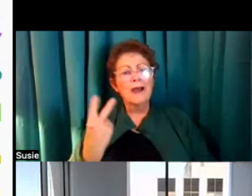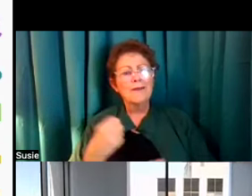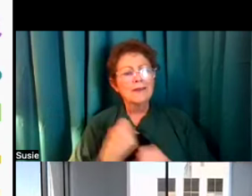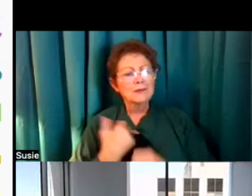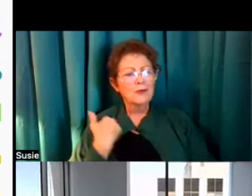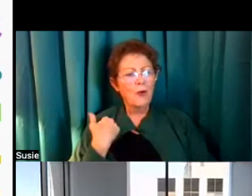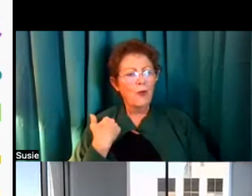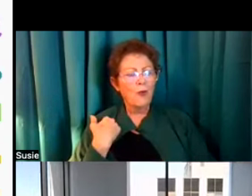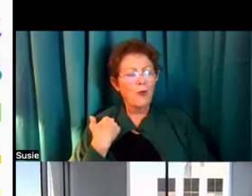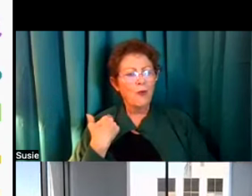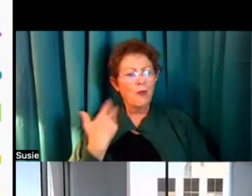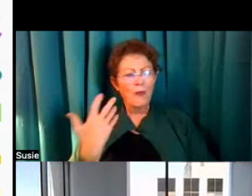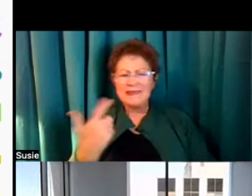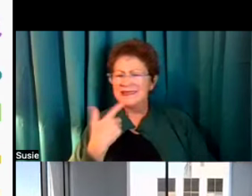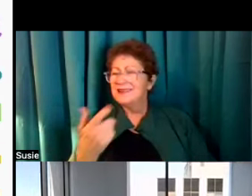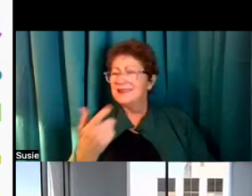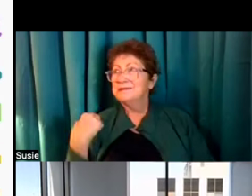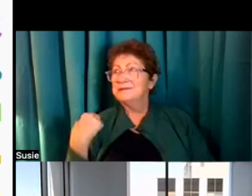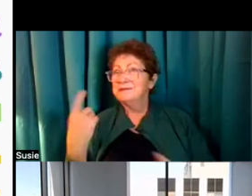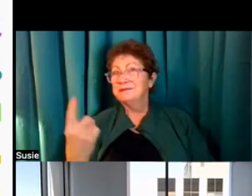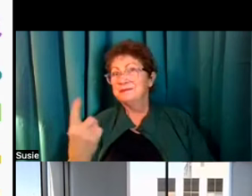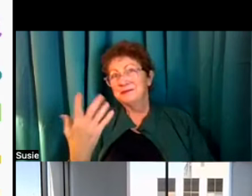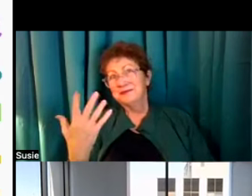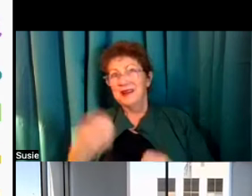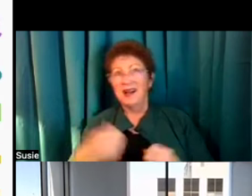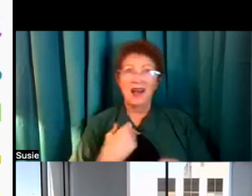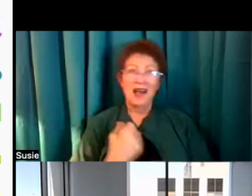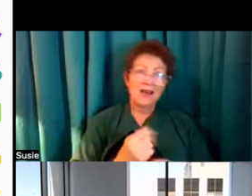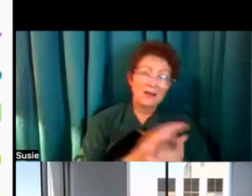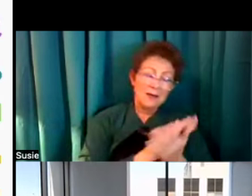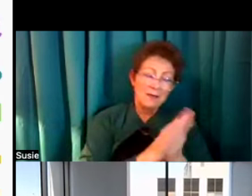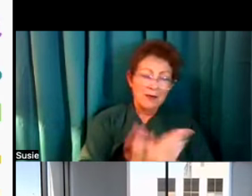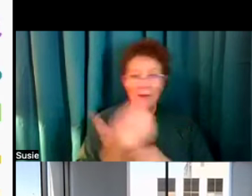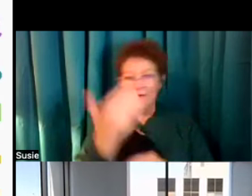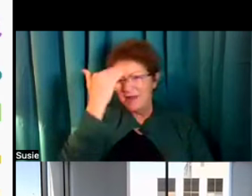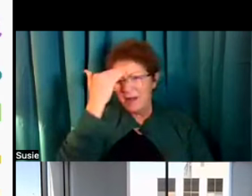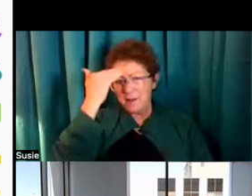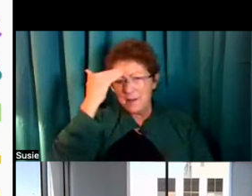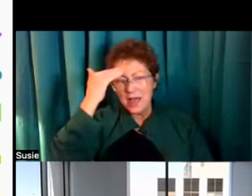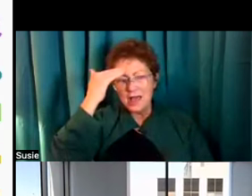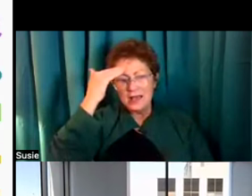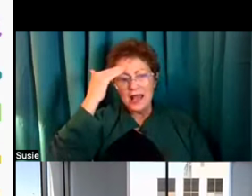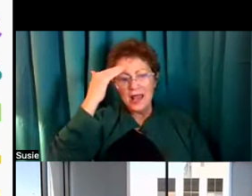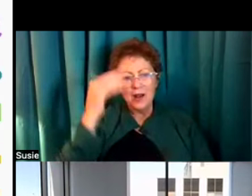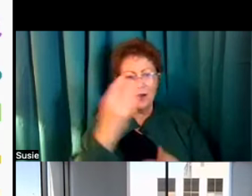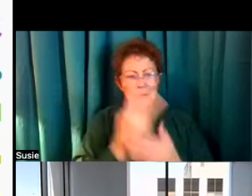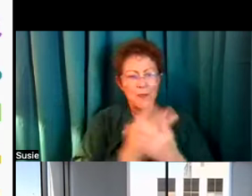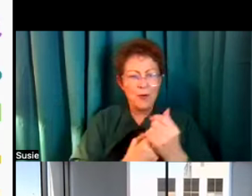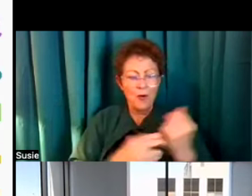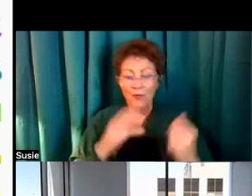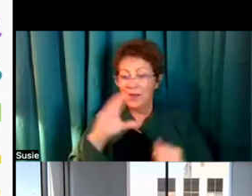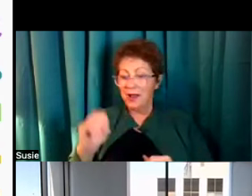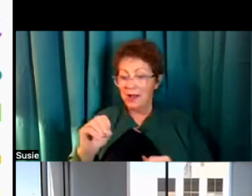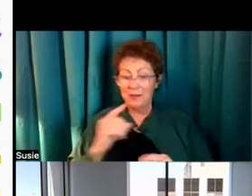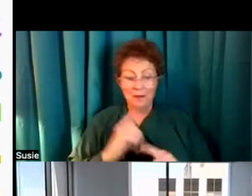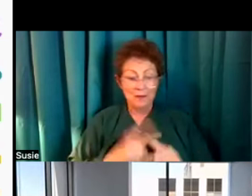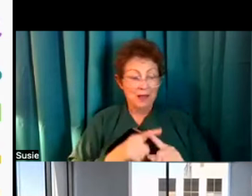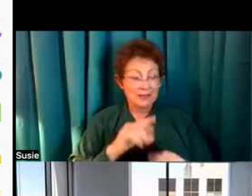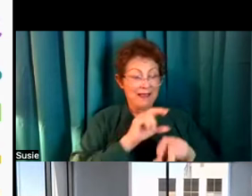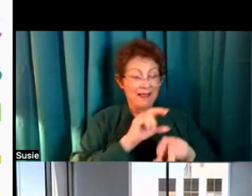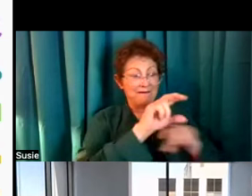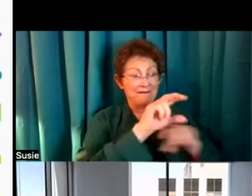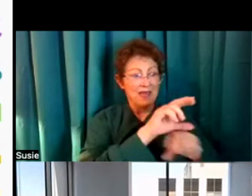in the last 5 years, the kind of familiarity from both the company side and investors